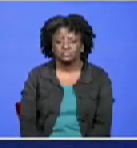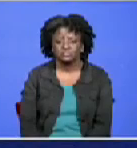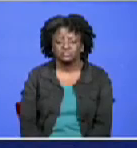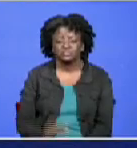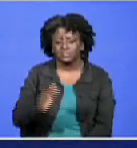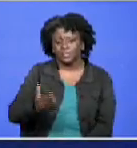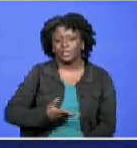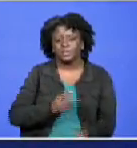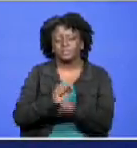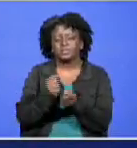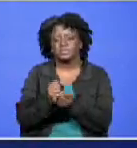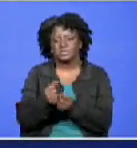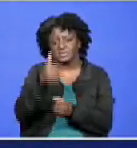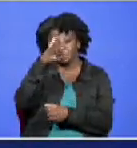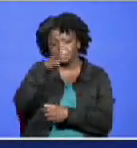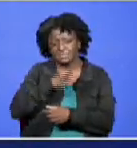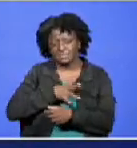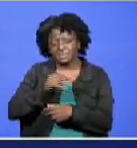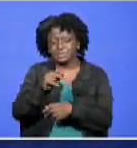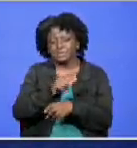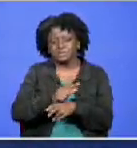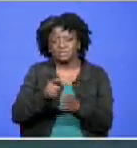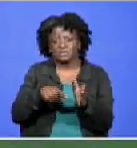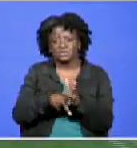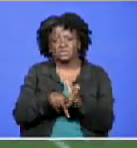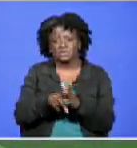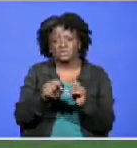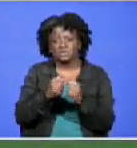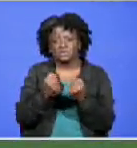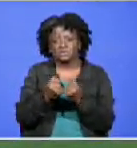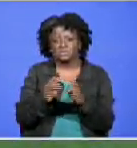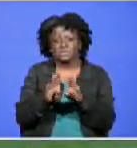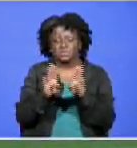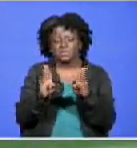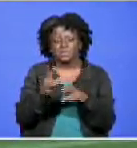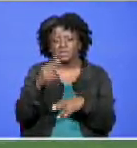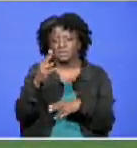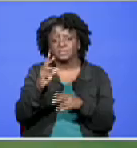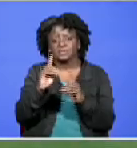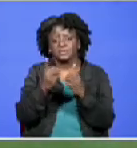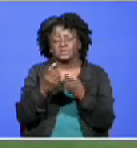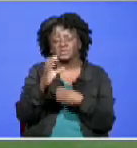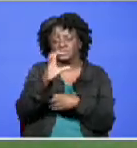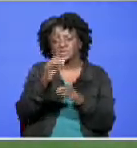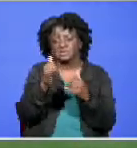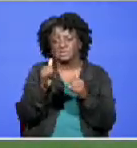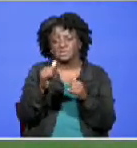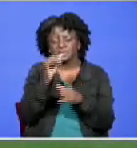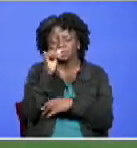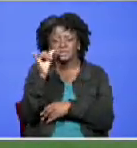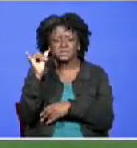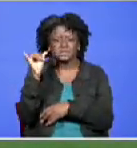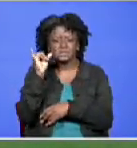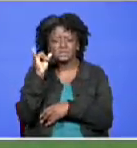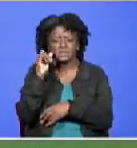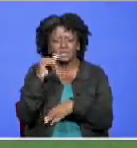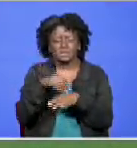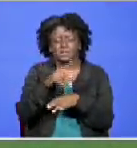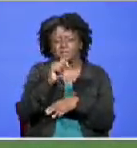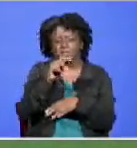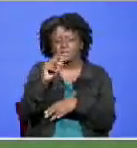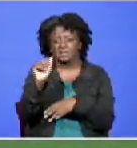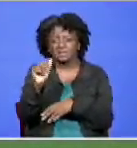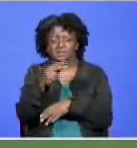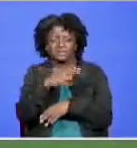Welcome to sports, everybody. Our men's national soccer team opening up Division C play at the CONCACAF Nations League yesterday at the Thomas E. Robinson National